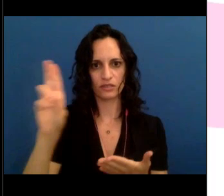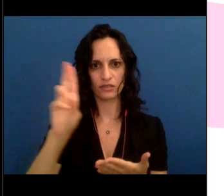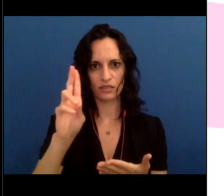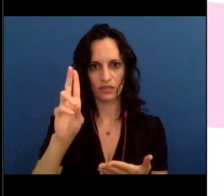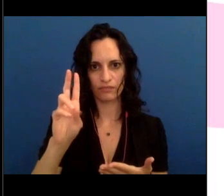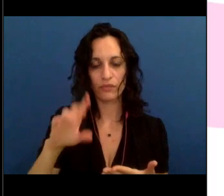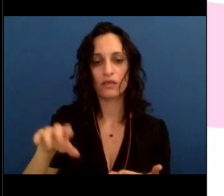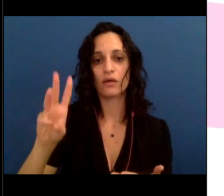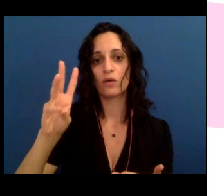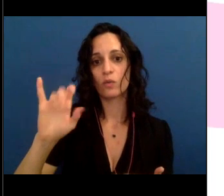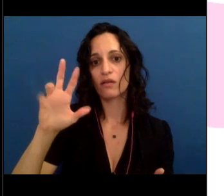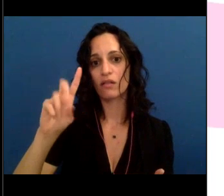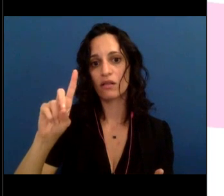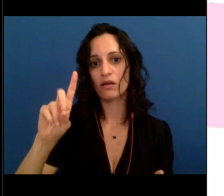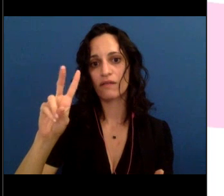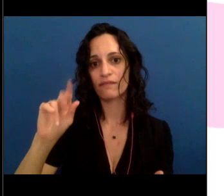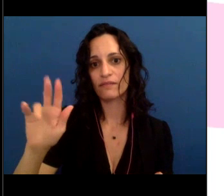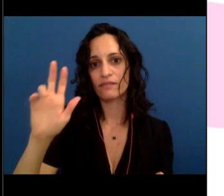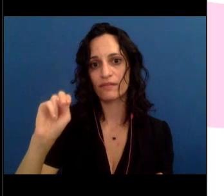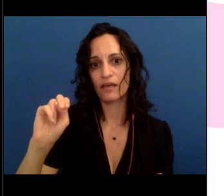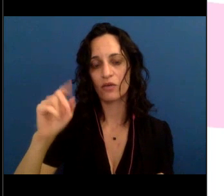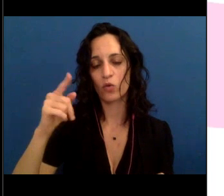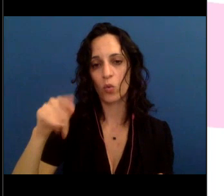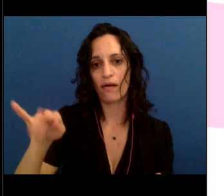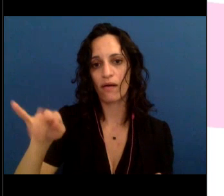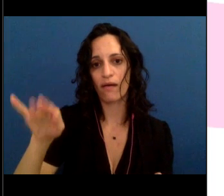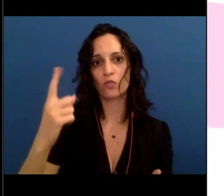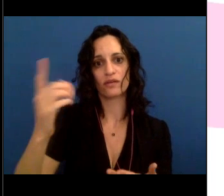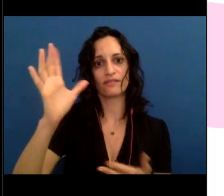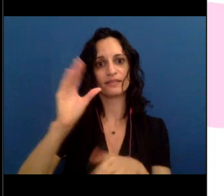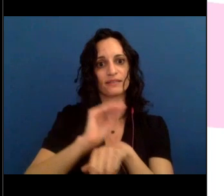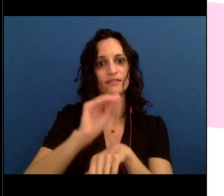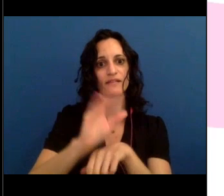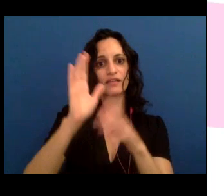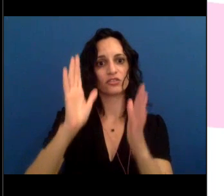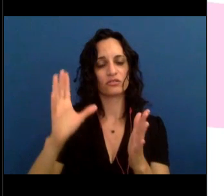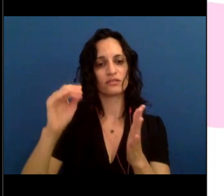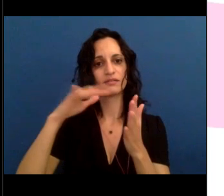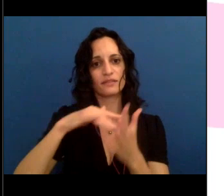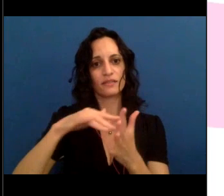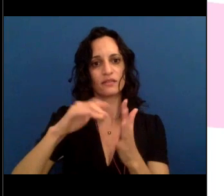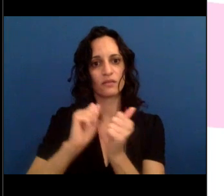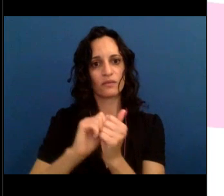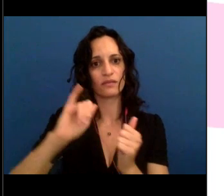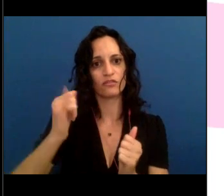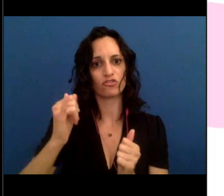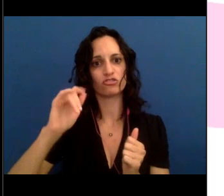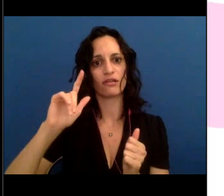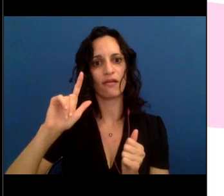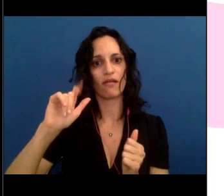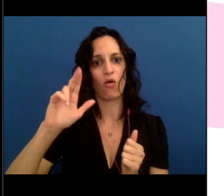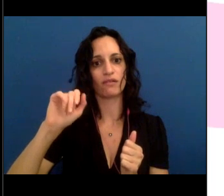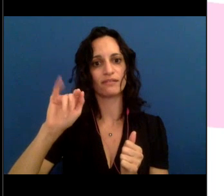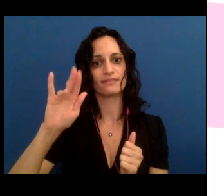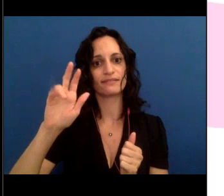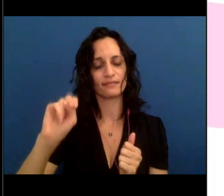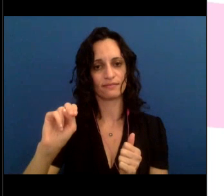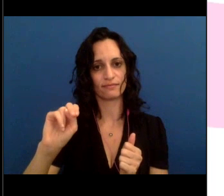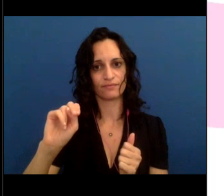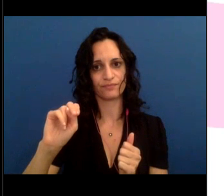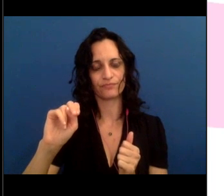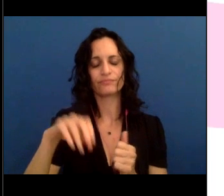also studied with J.L. Austin, who's known for his speech act theory. He was a